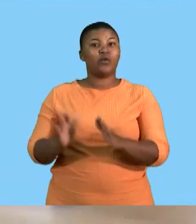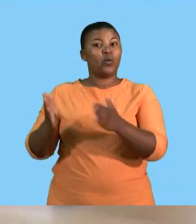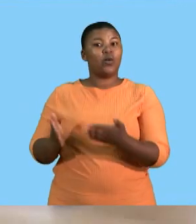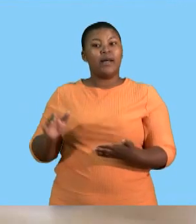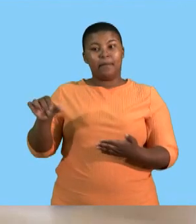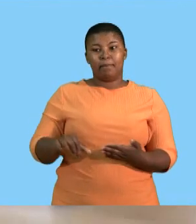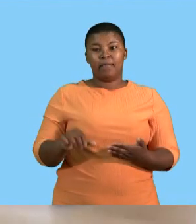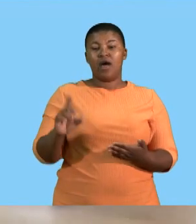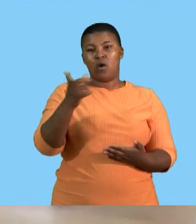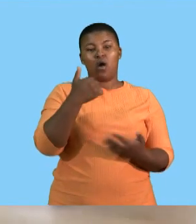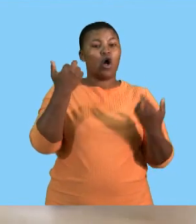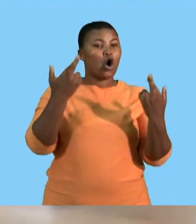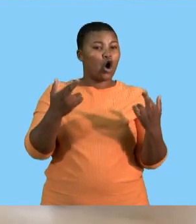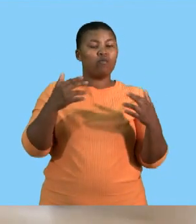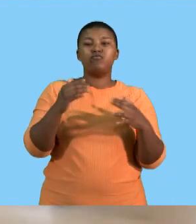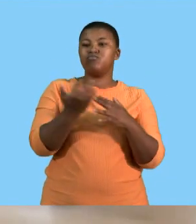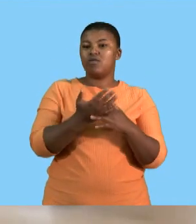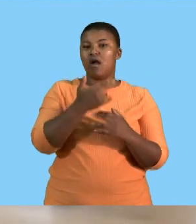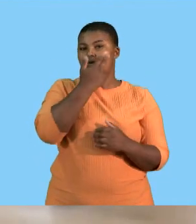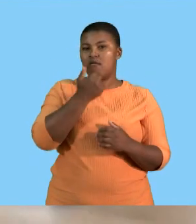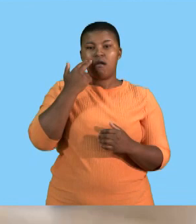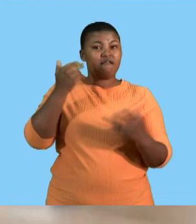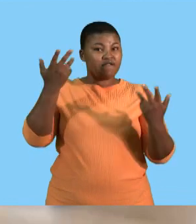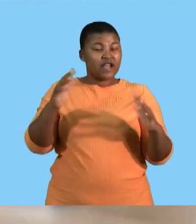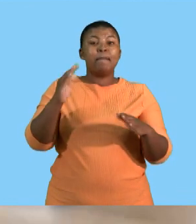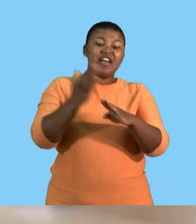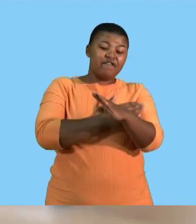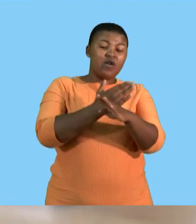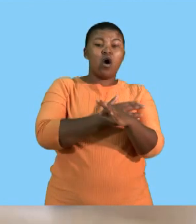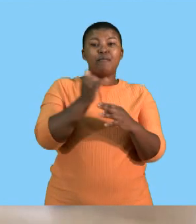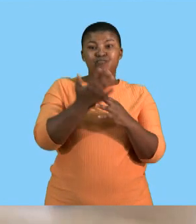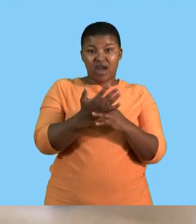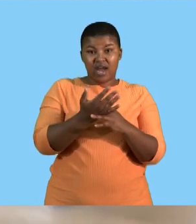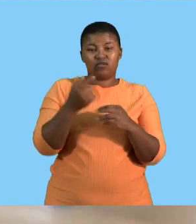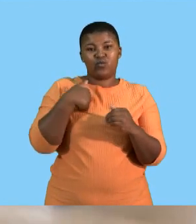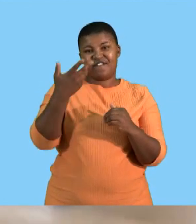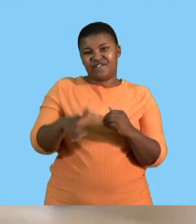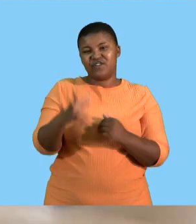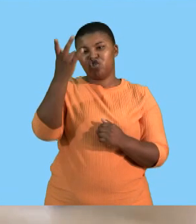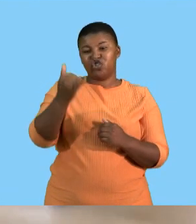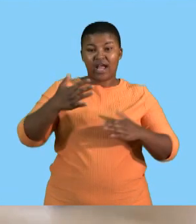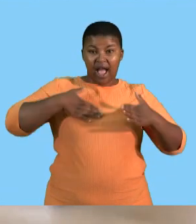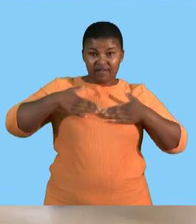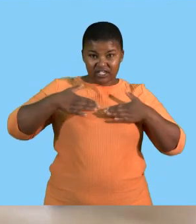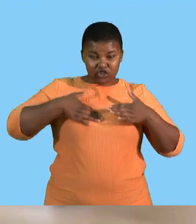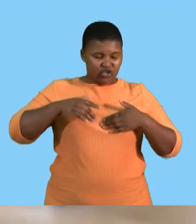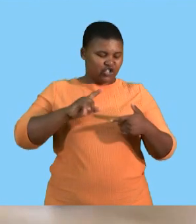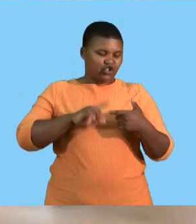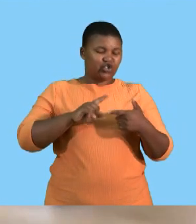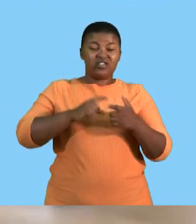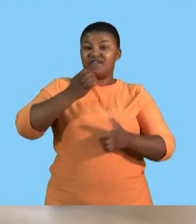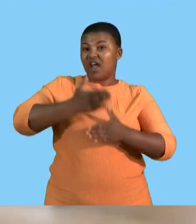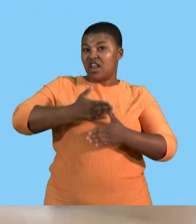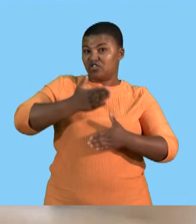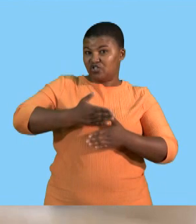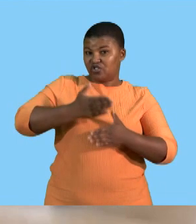Welcome back, everybody. I hope you had a nice break. Now, before the break, we took a look at administration and financial function